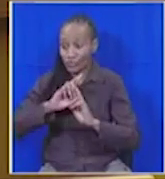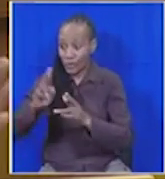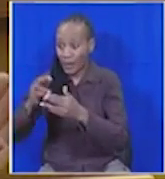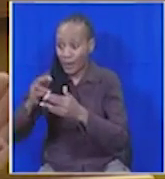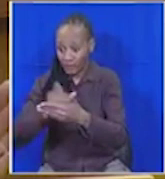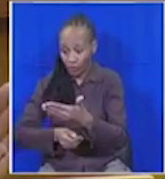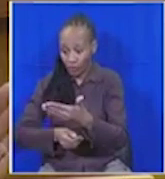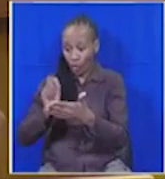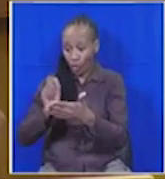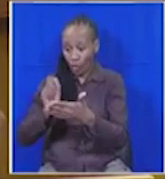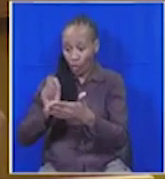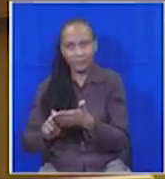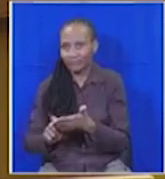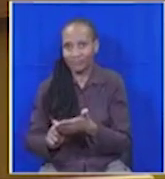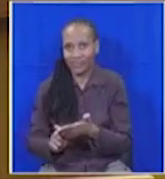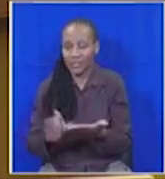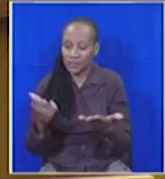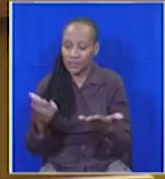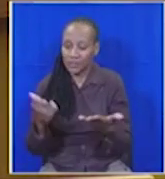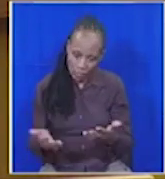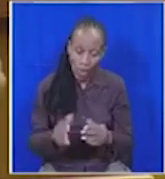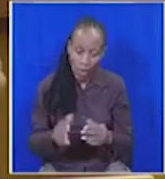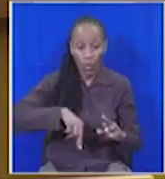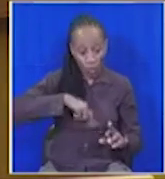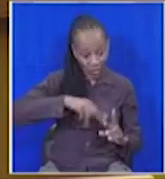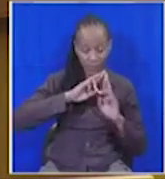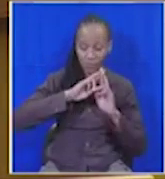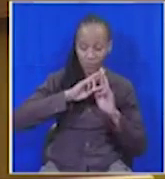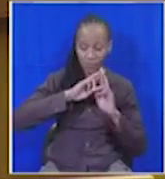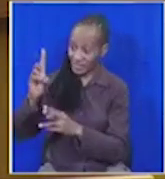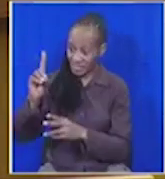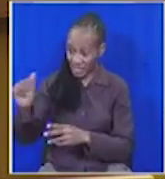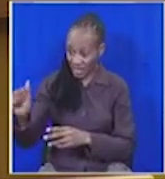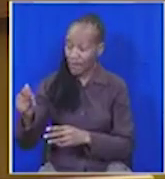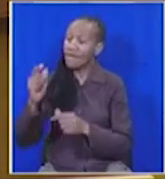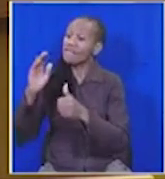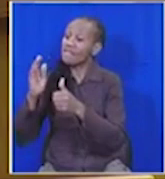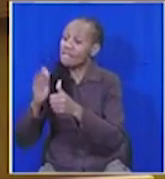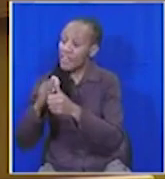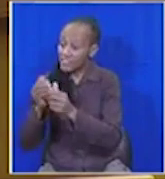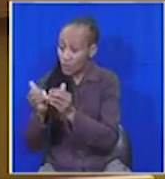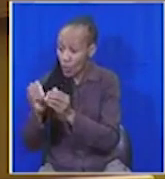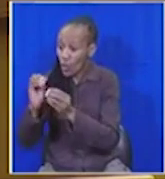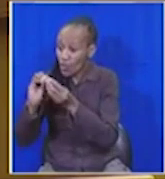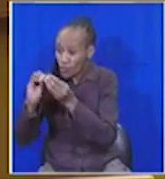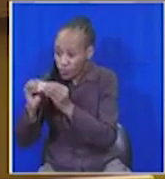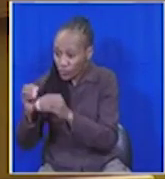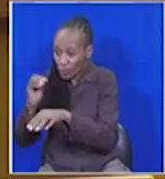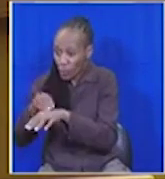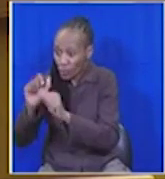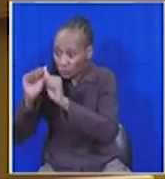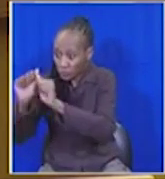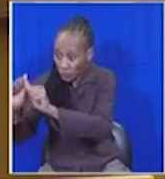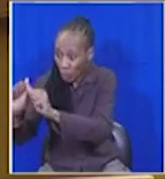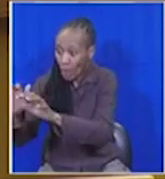our recommendation from the ANC to the DA is, first, get your own house in order in the Western Cape. Show us what you